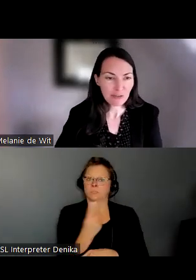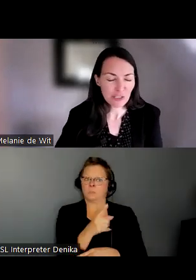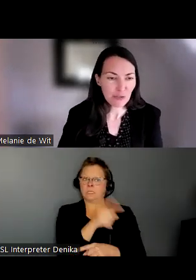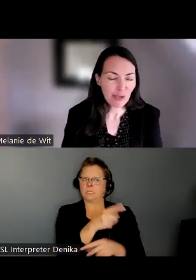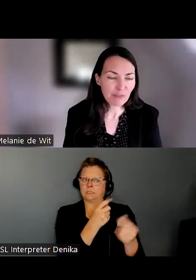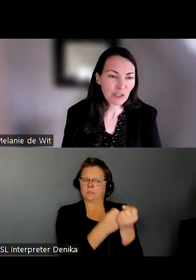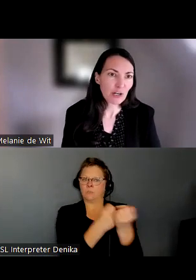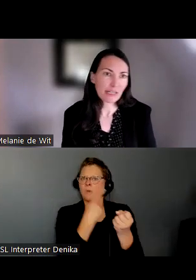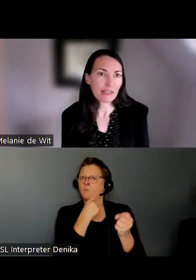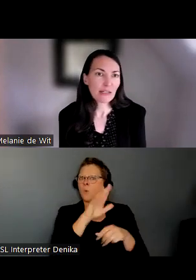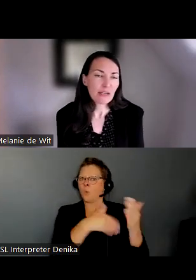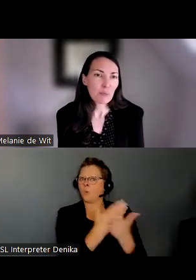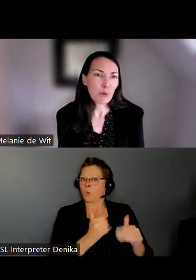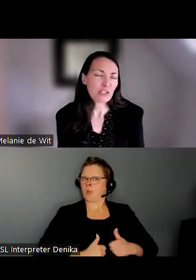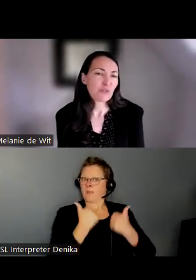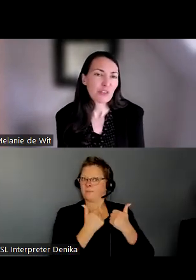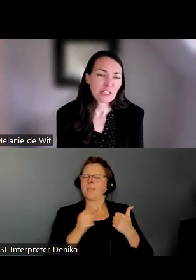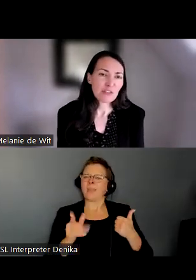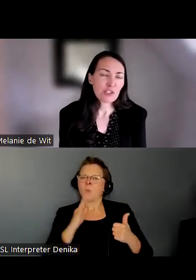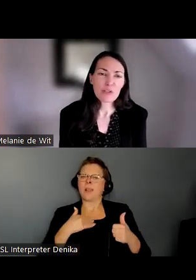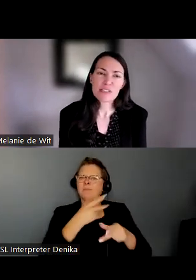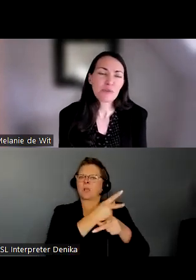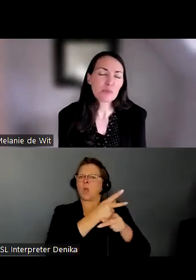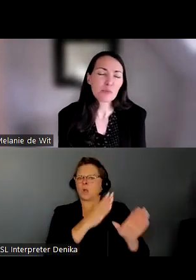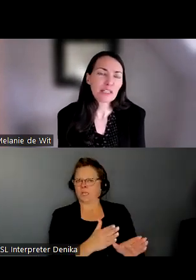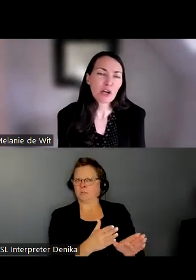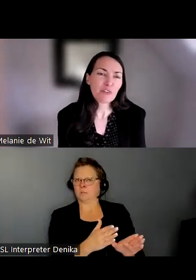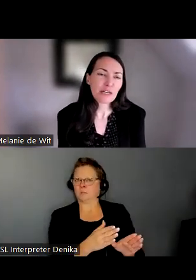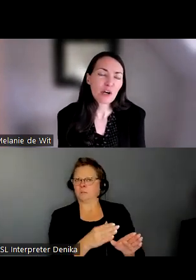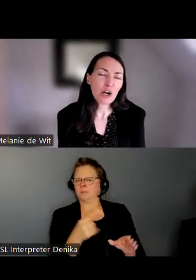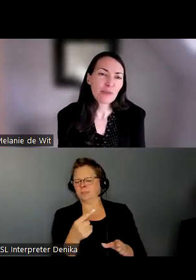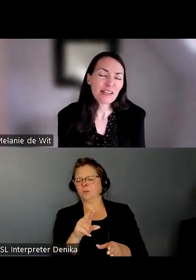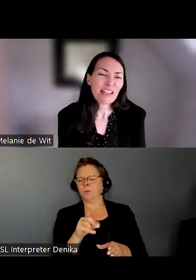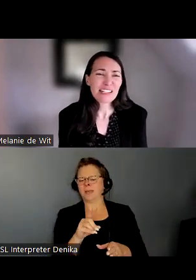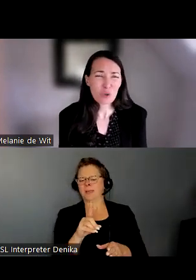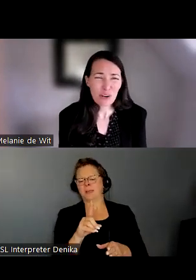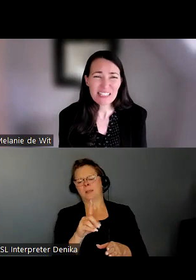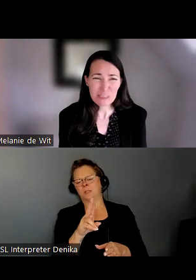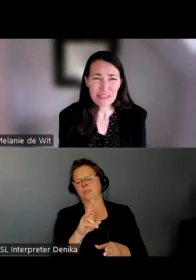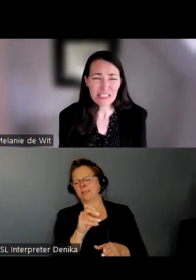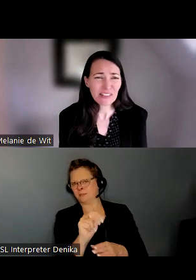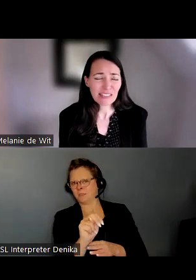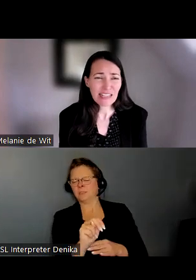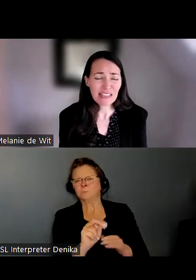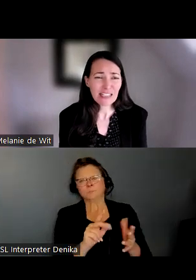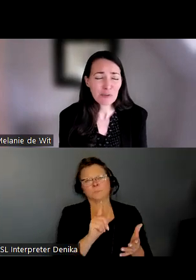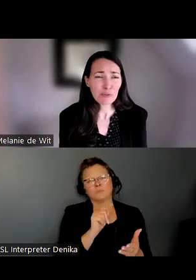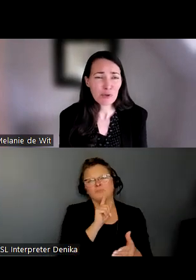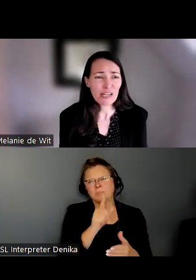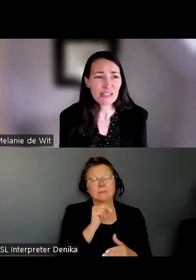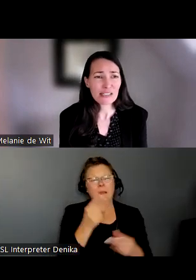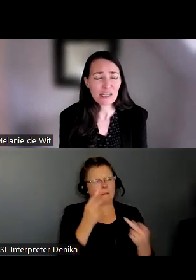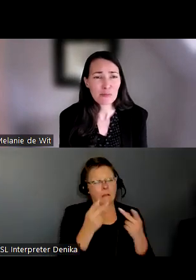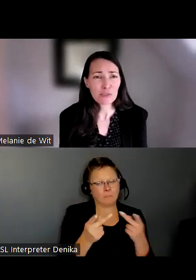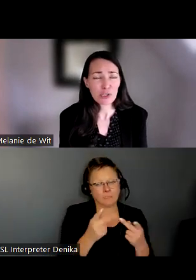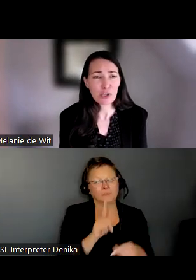life. So you have a guardian appointed for the individual. It's really not very common. It's quite expensive and lengthy of a